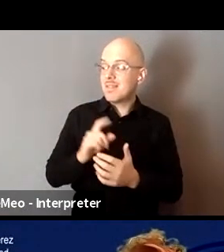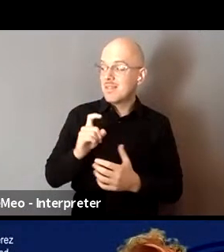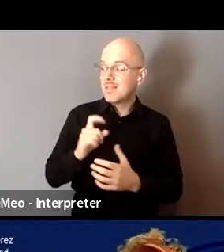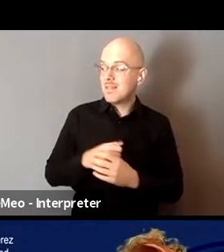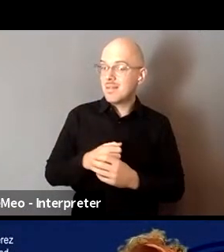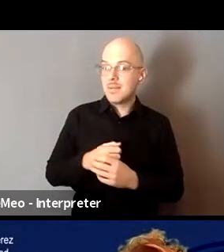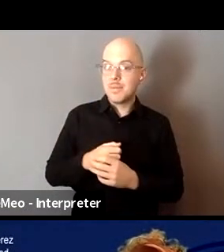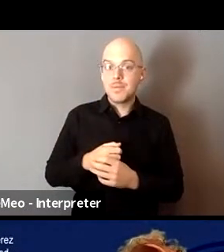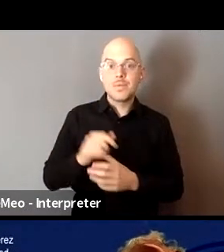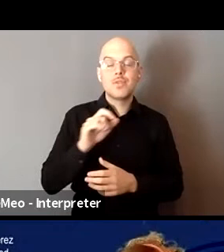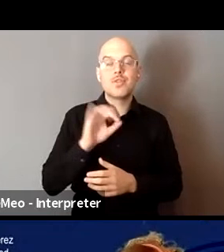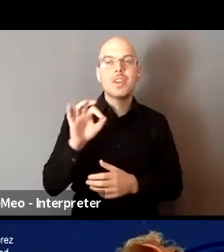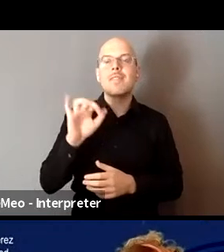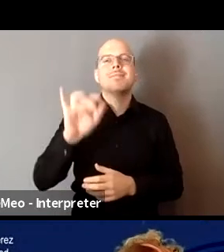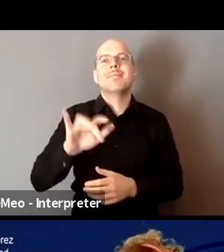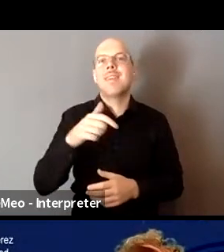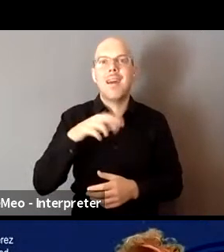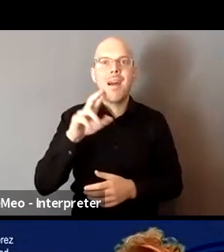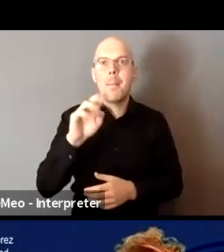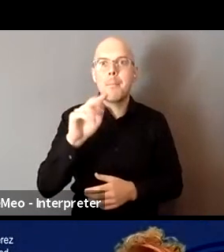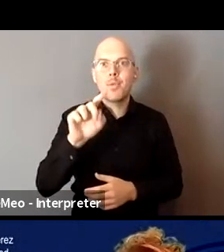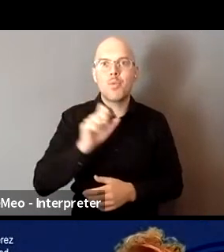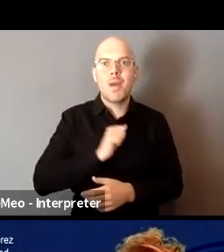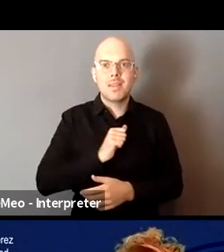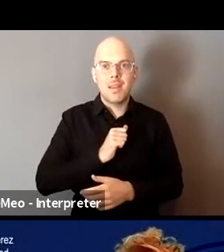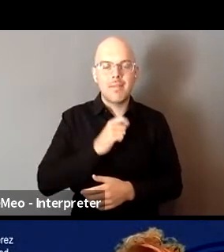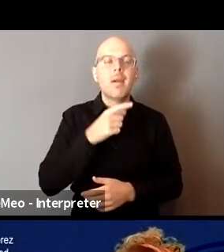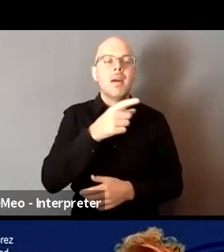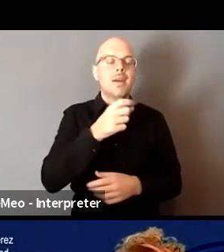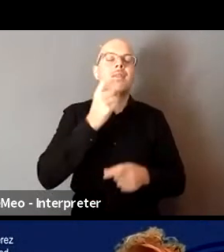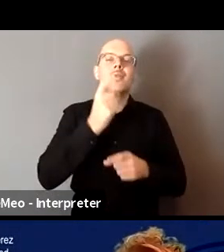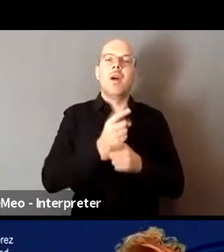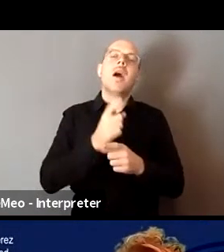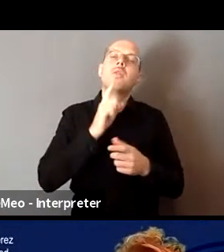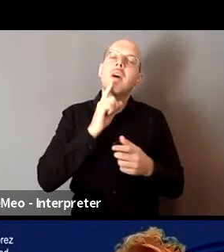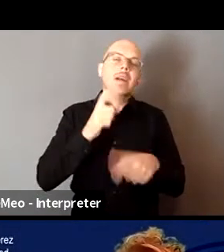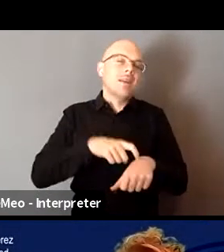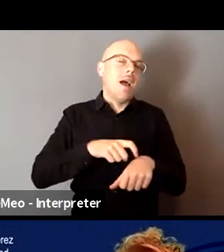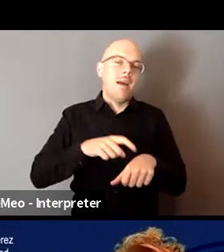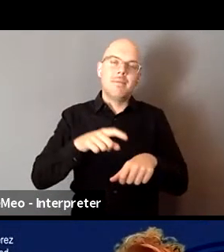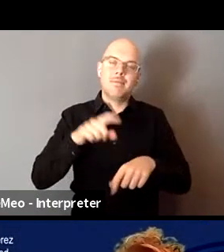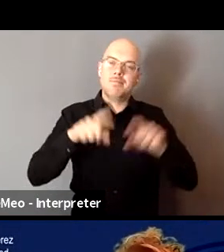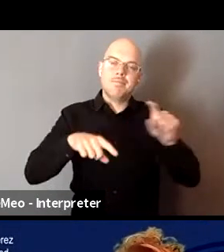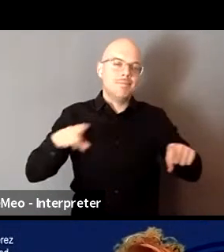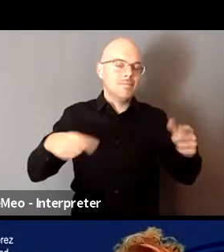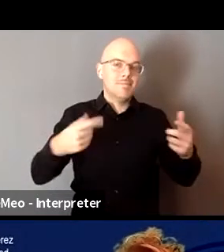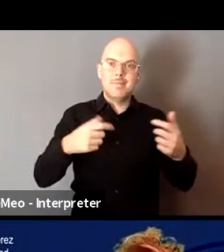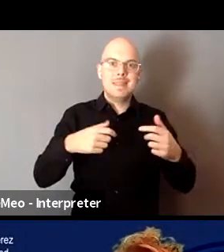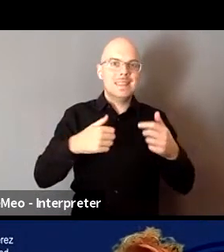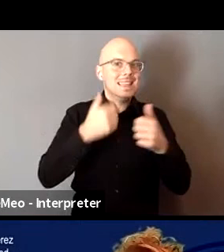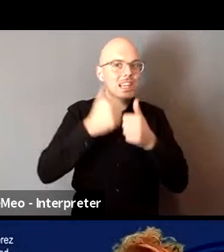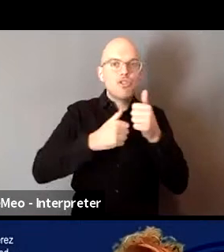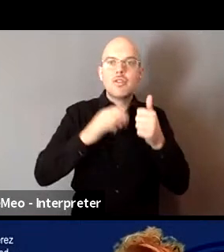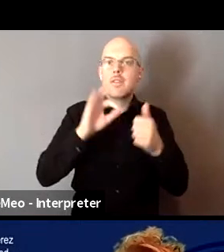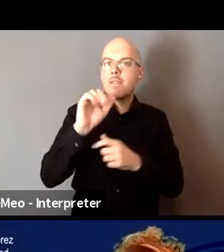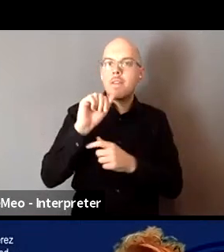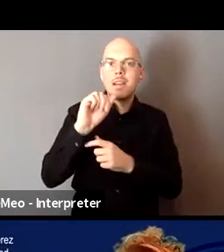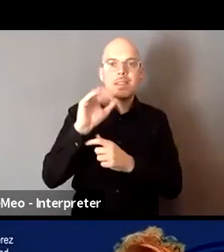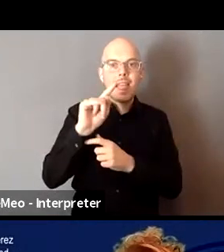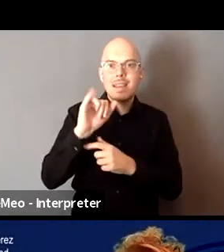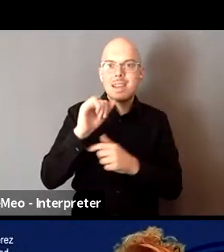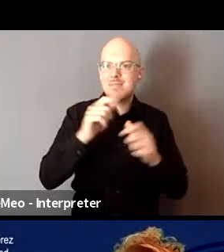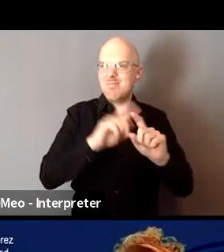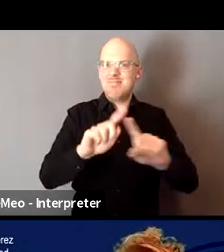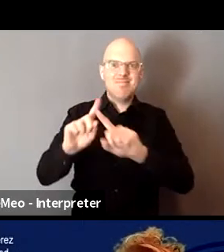Let me come off mute. It definitely varies by facility, how many developmentals and the type